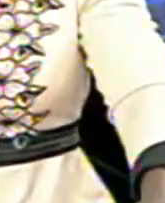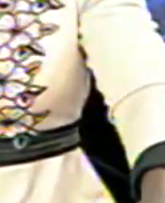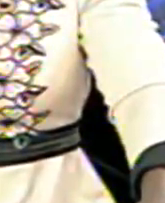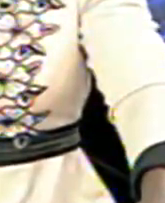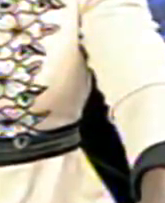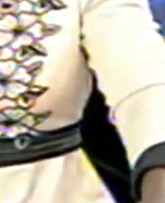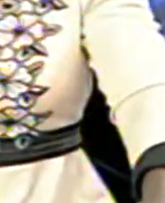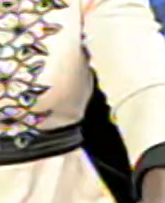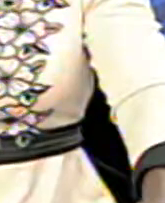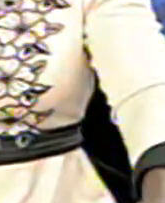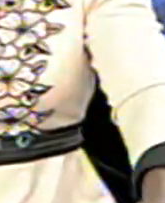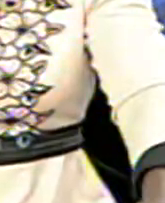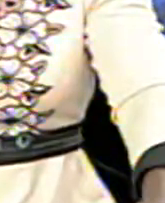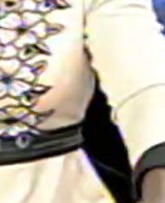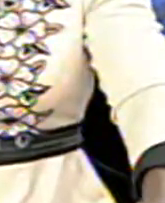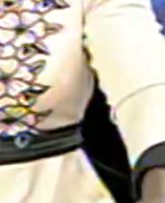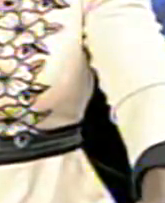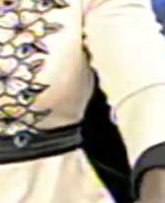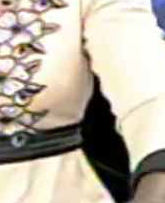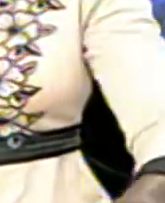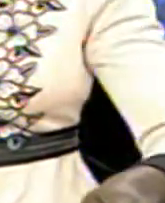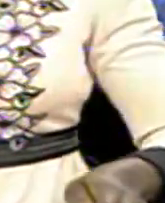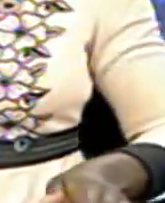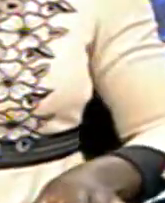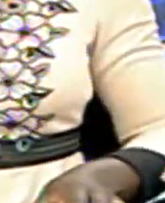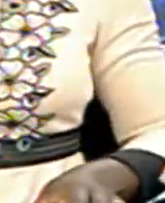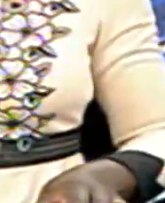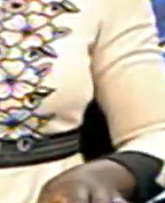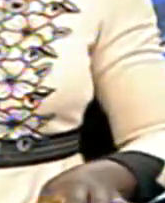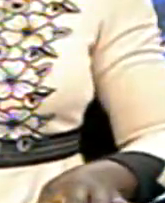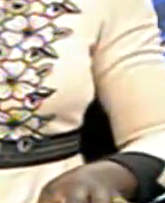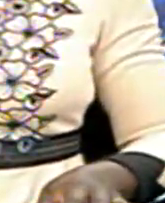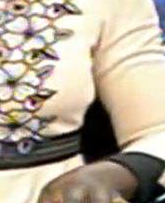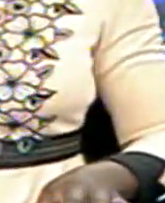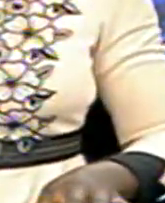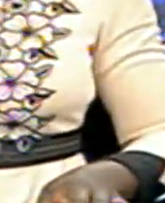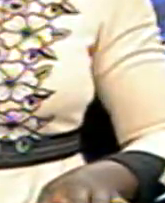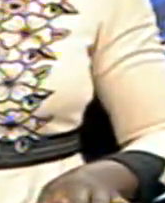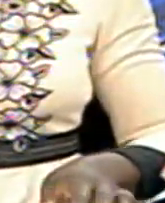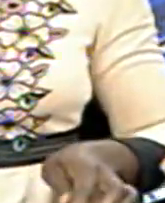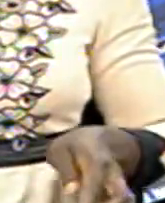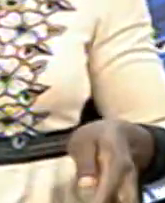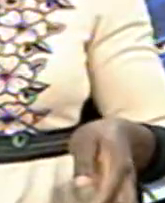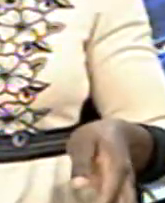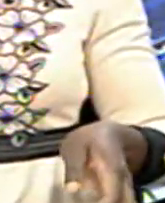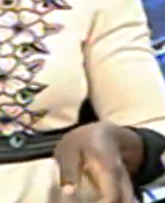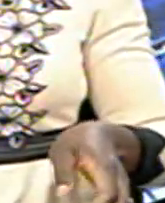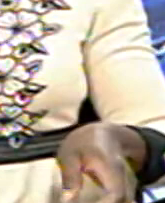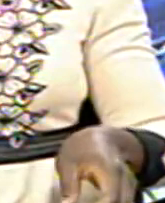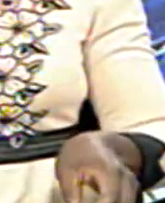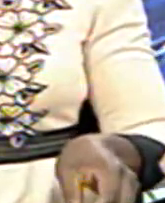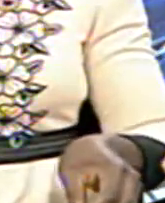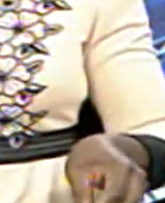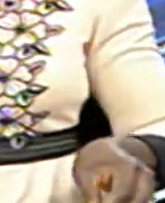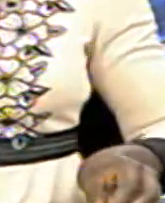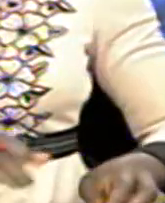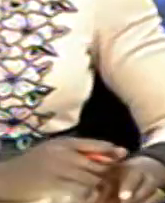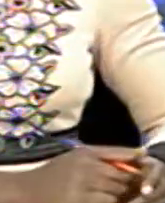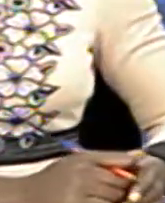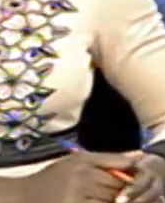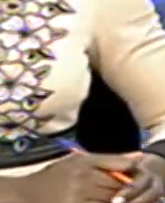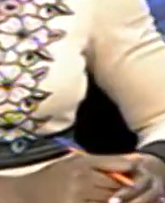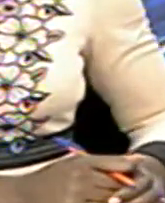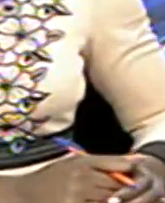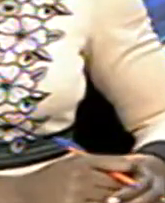in Kisii Town. So we are just going to be taking you straight to Kisii County to follow up on the events that the